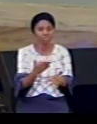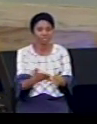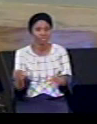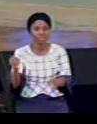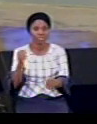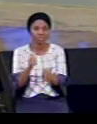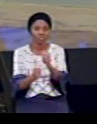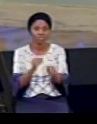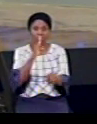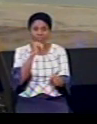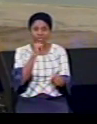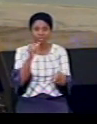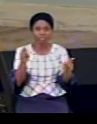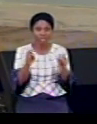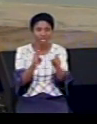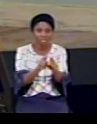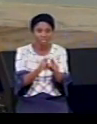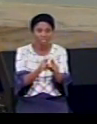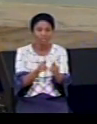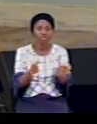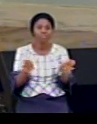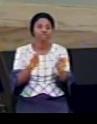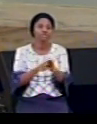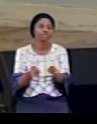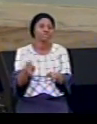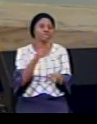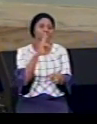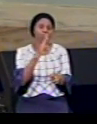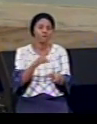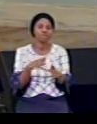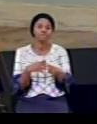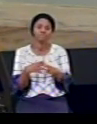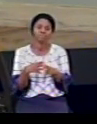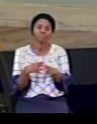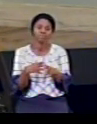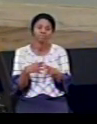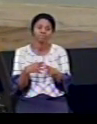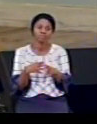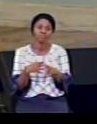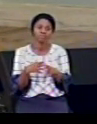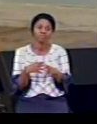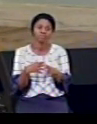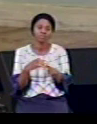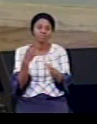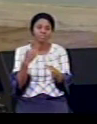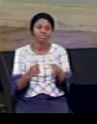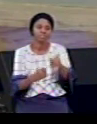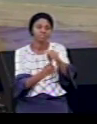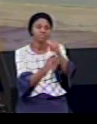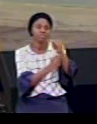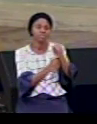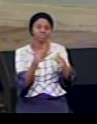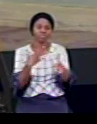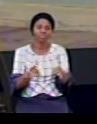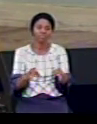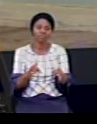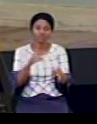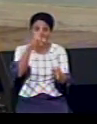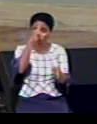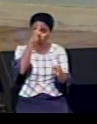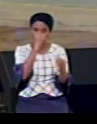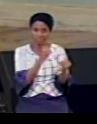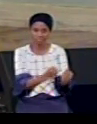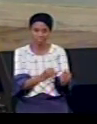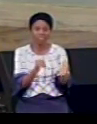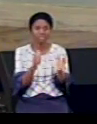things which be not as though they were. The foundation of faith, that's the